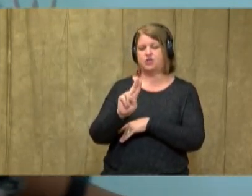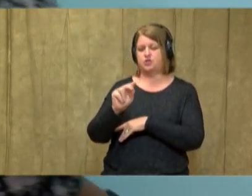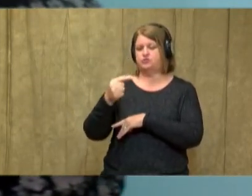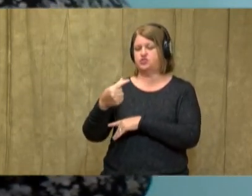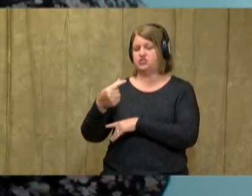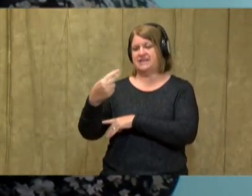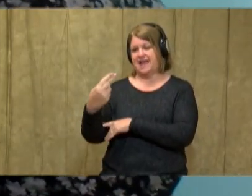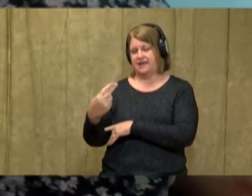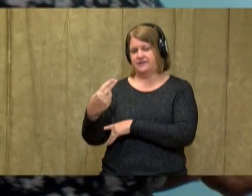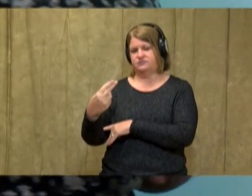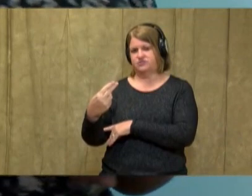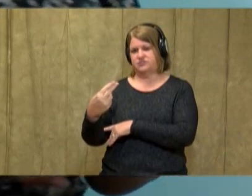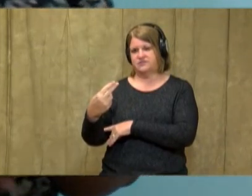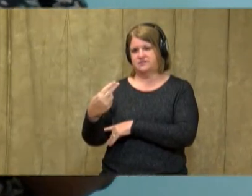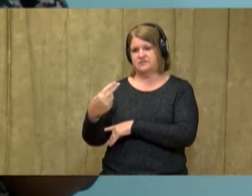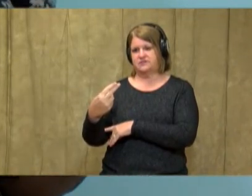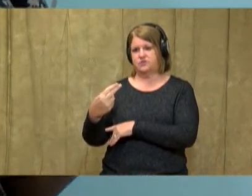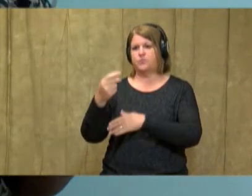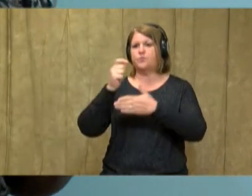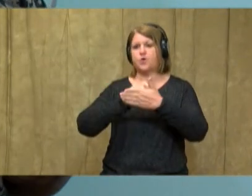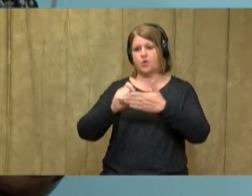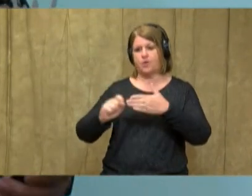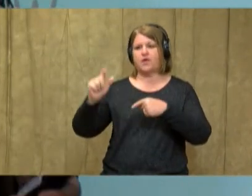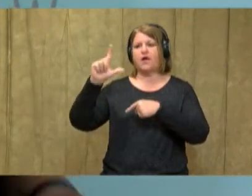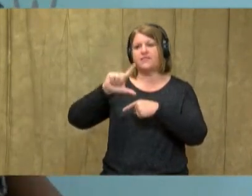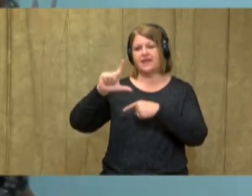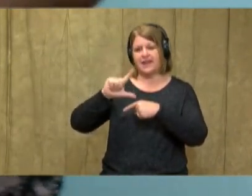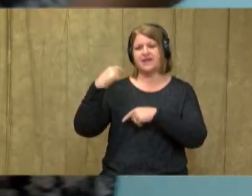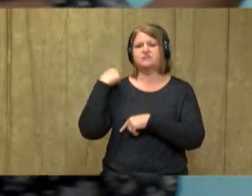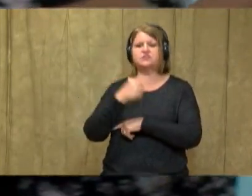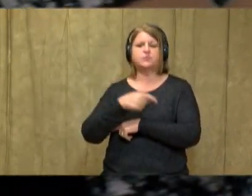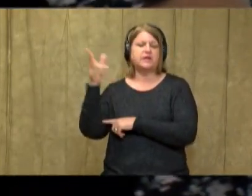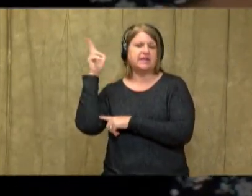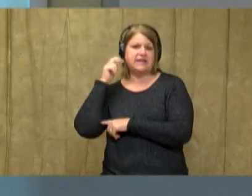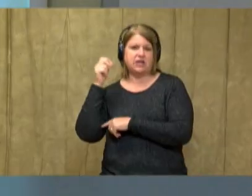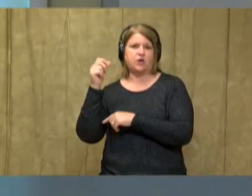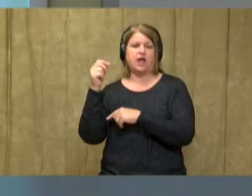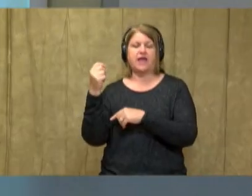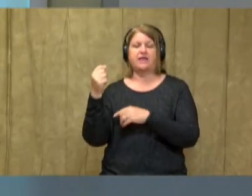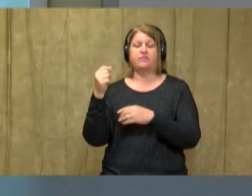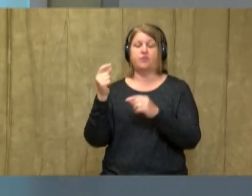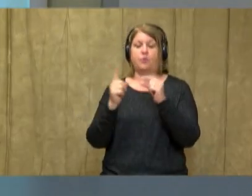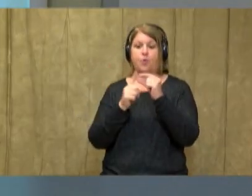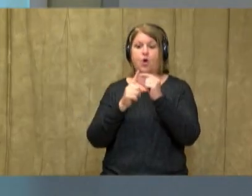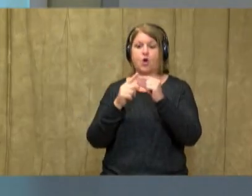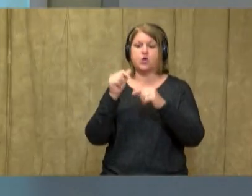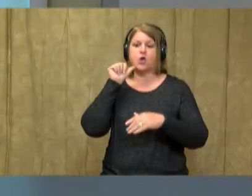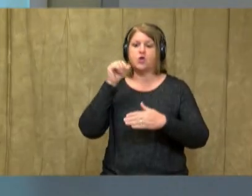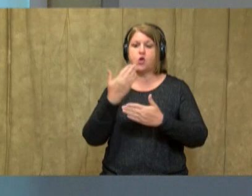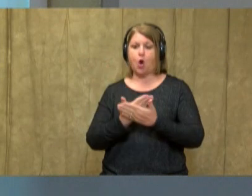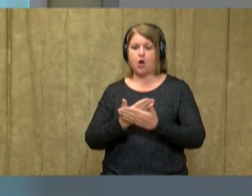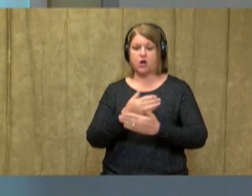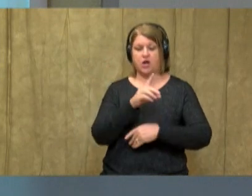A-U-G-H. Let's write the sounds we hear in daughter. Ready? Go. Da.